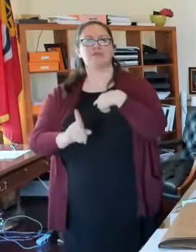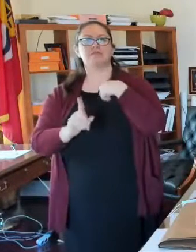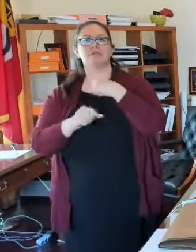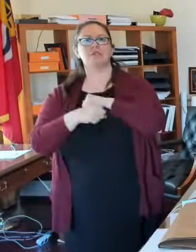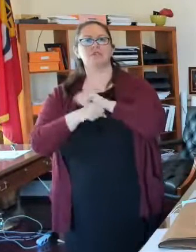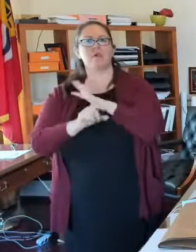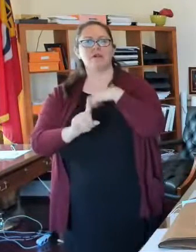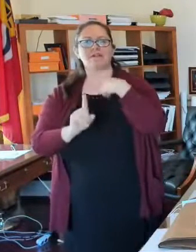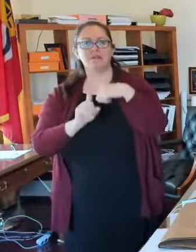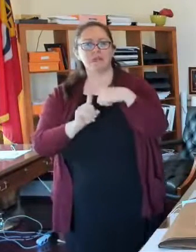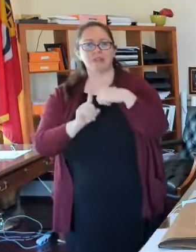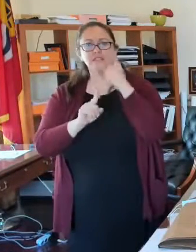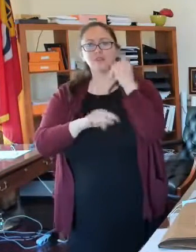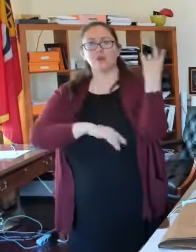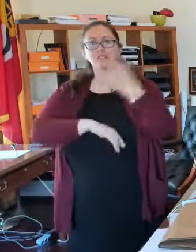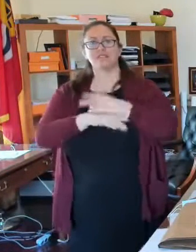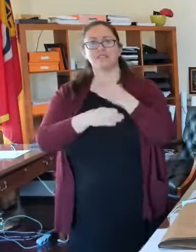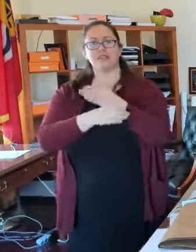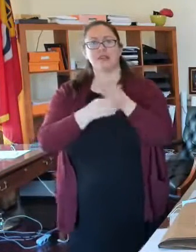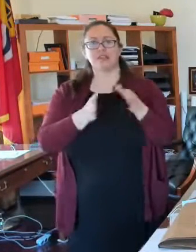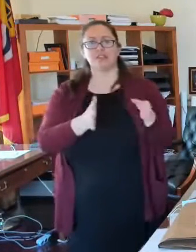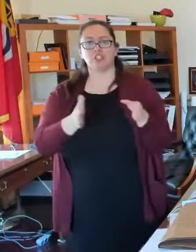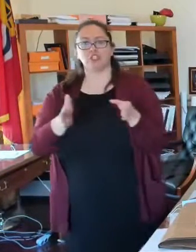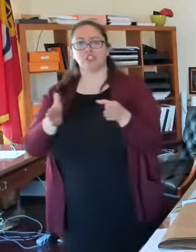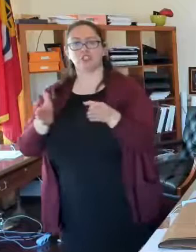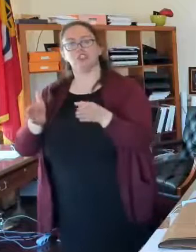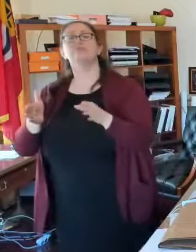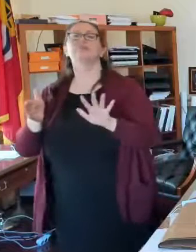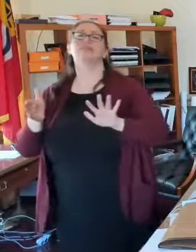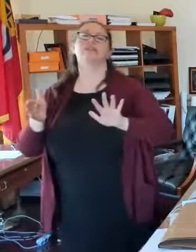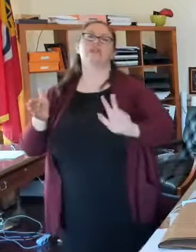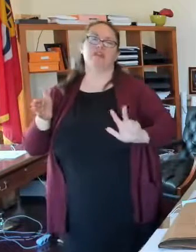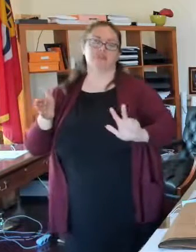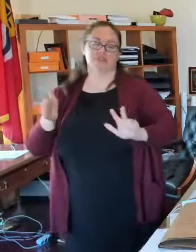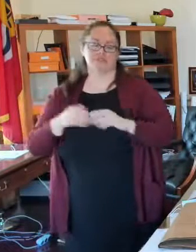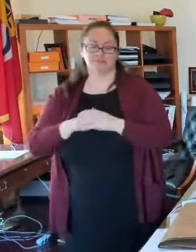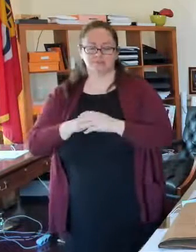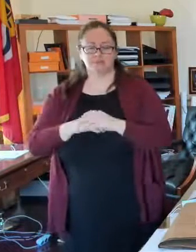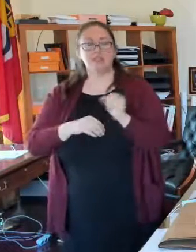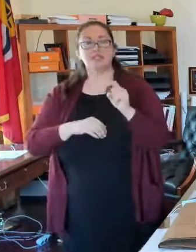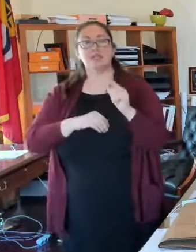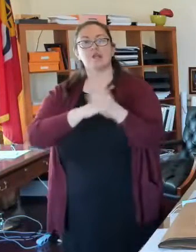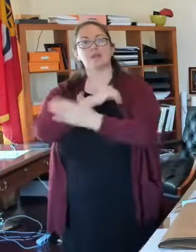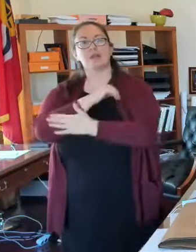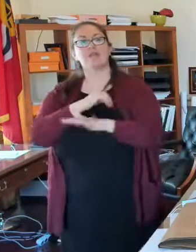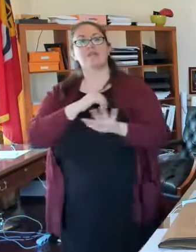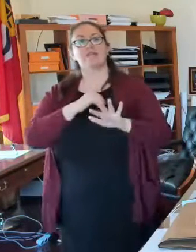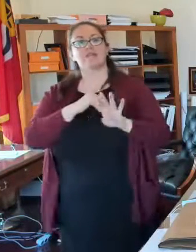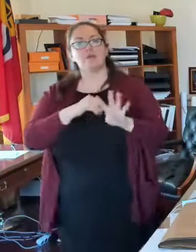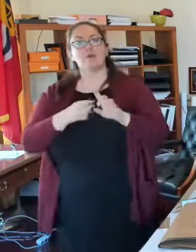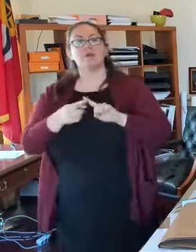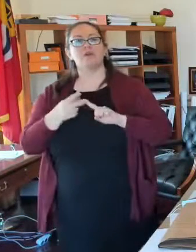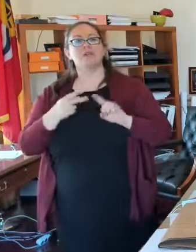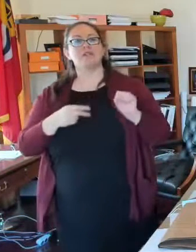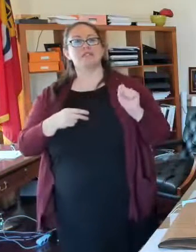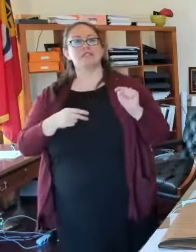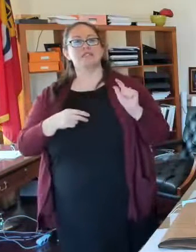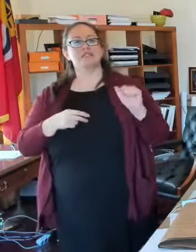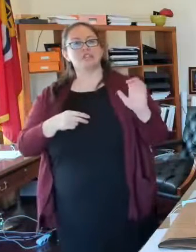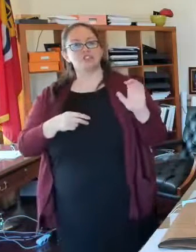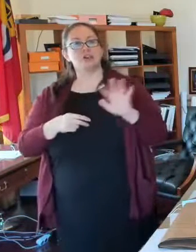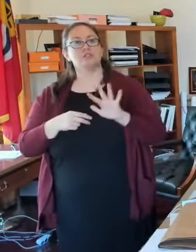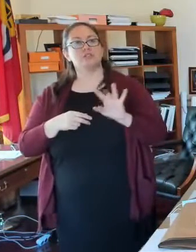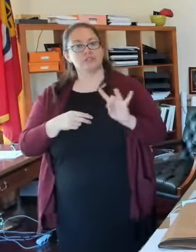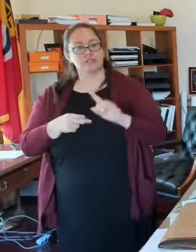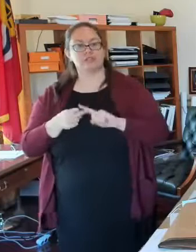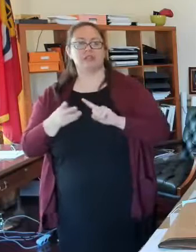rolling average, is 53. St. Louis County is 54, St. Charles is 58, Jefferson